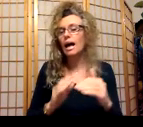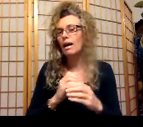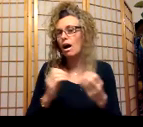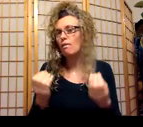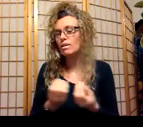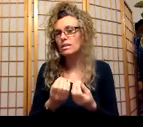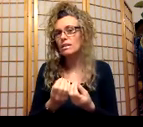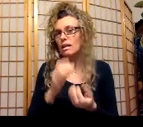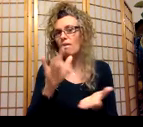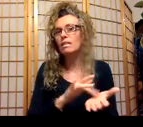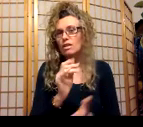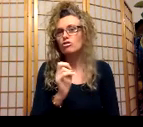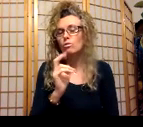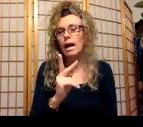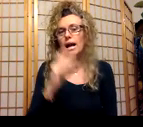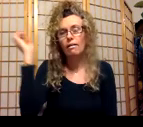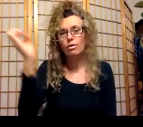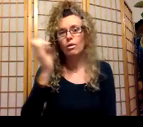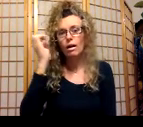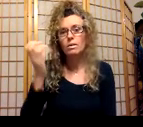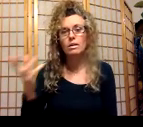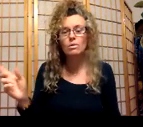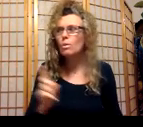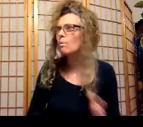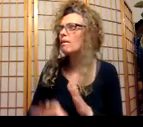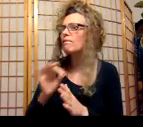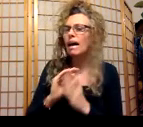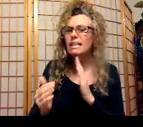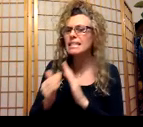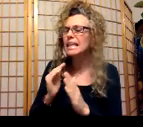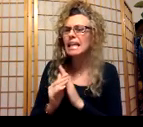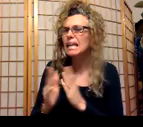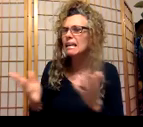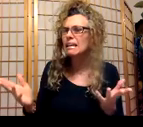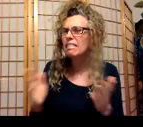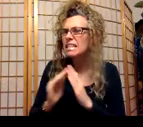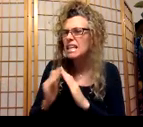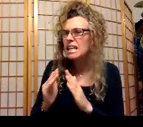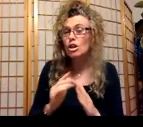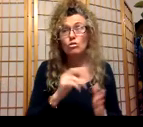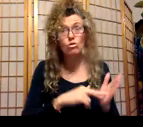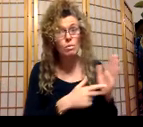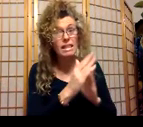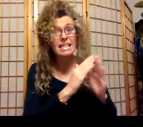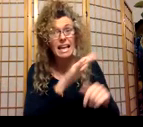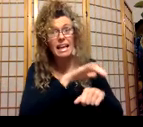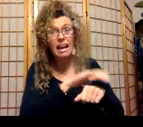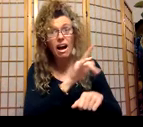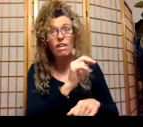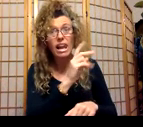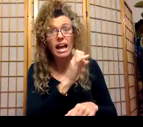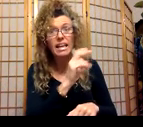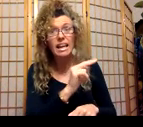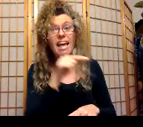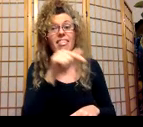Central Bank of Europe. Where do we find the city in this story? You mean the city of London? This is also a